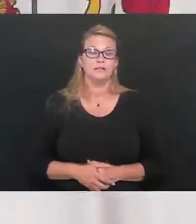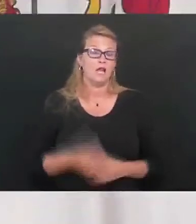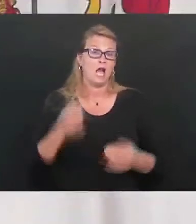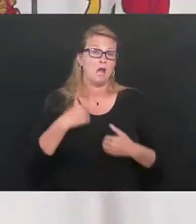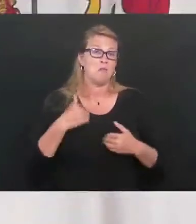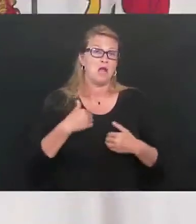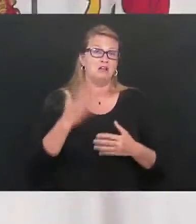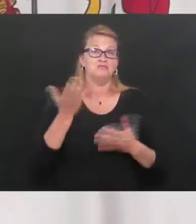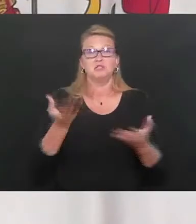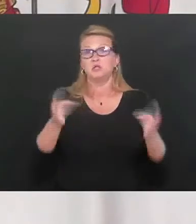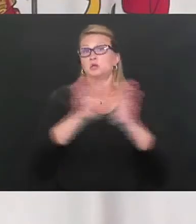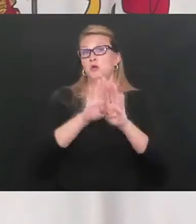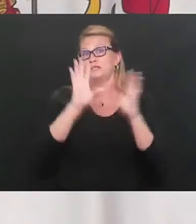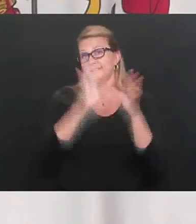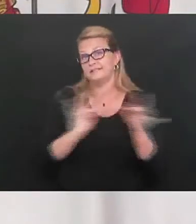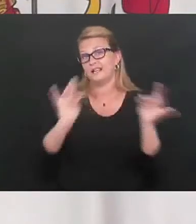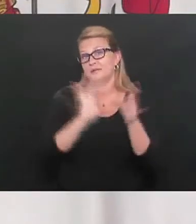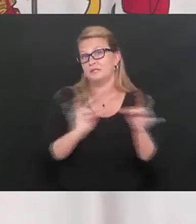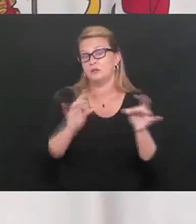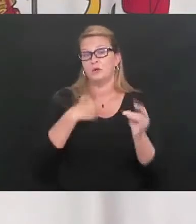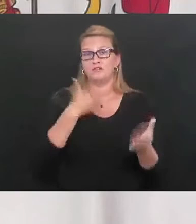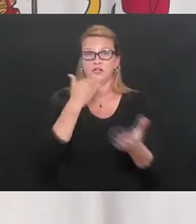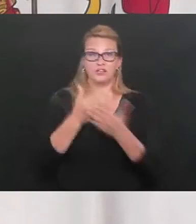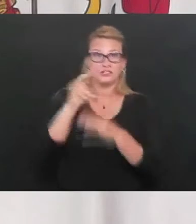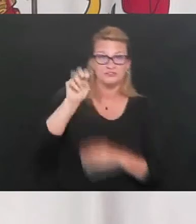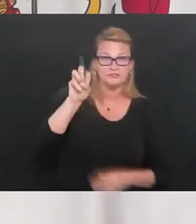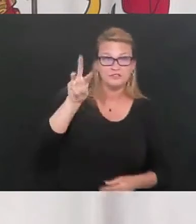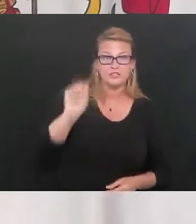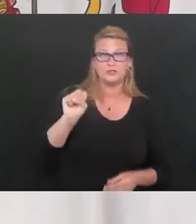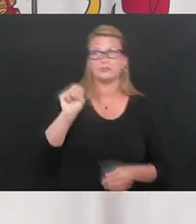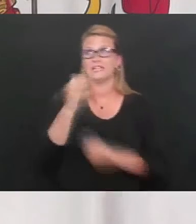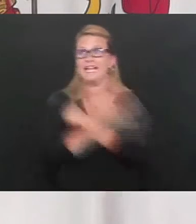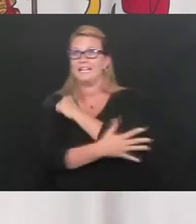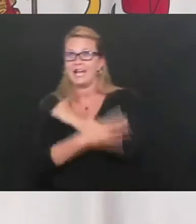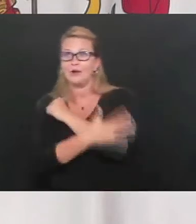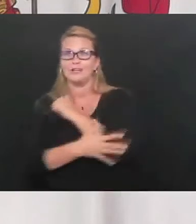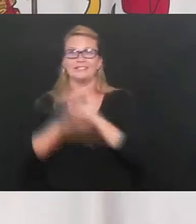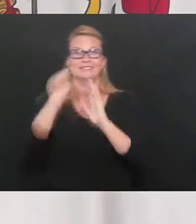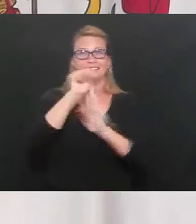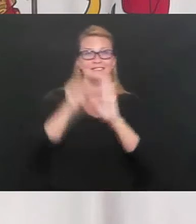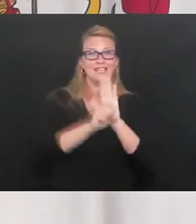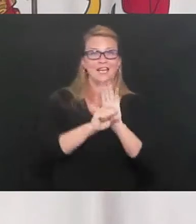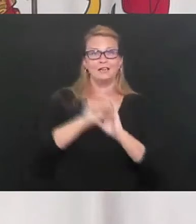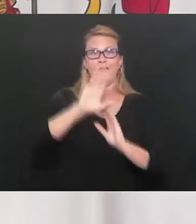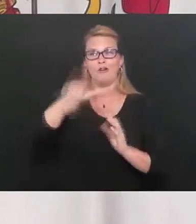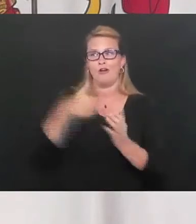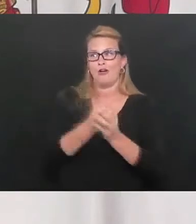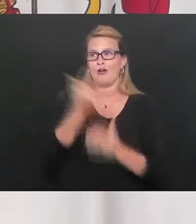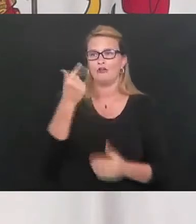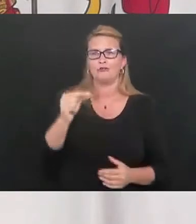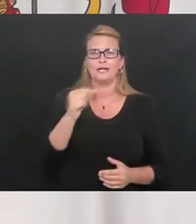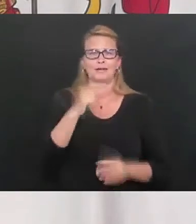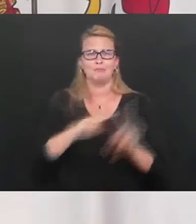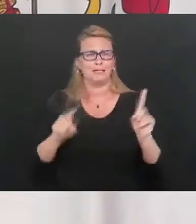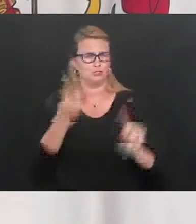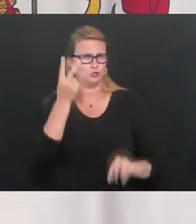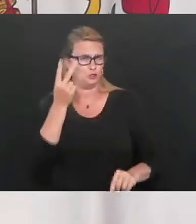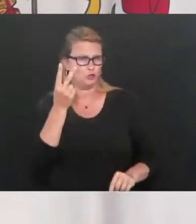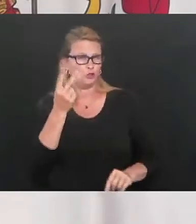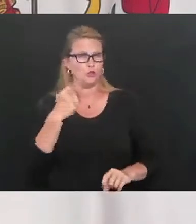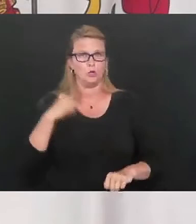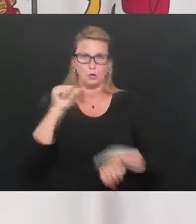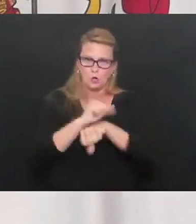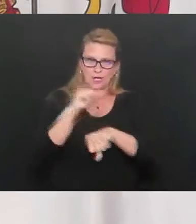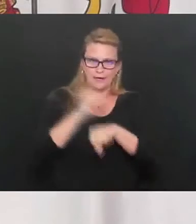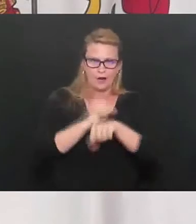got a lot of good news that's going on. We got all of our counties in our state that are green except 2. We're working hard toward that. We